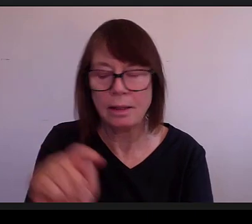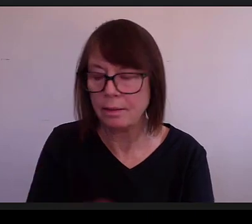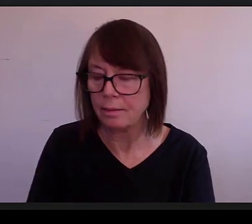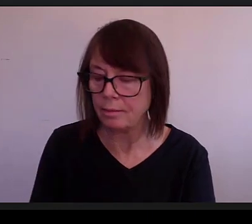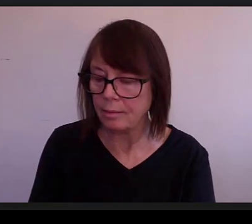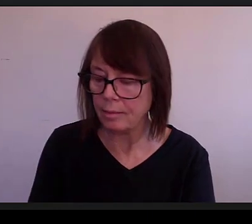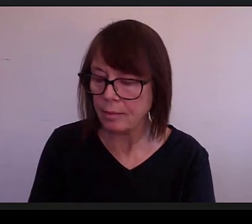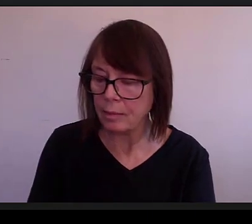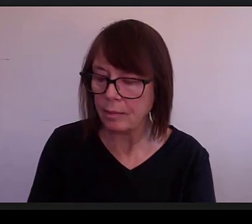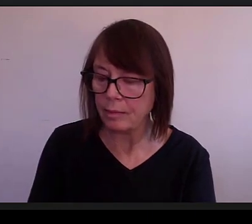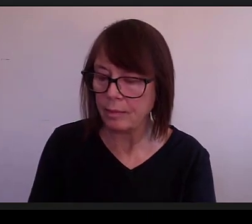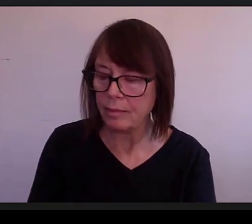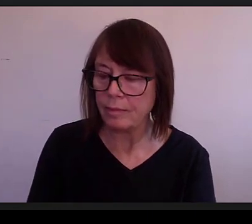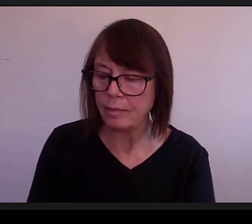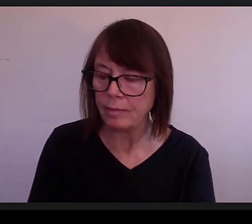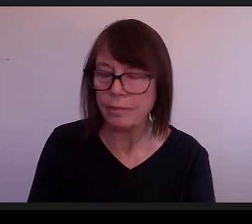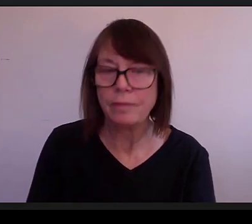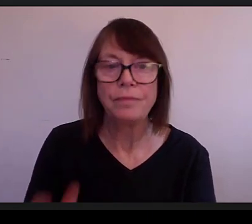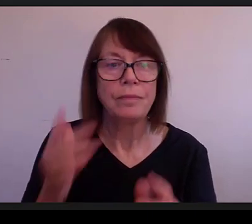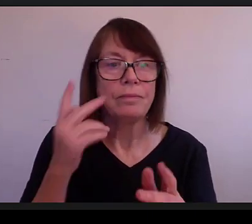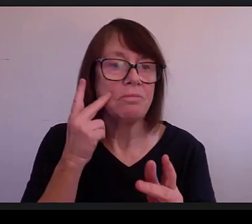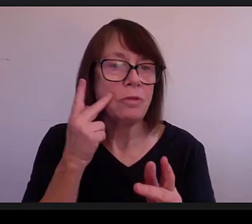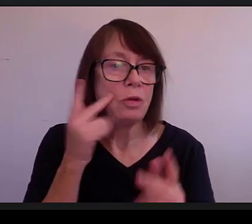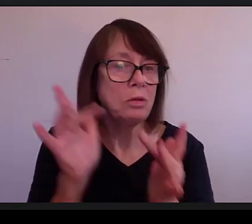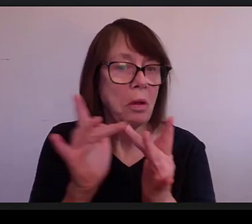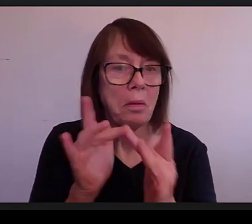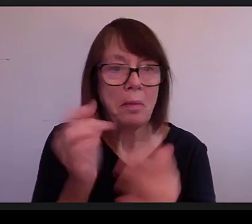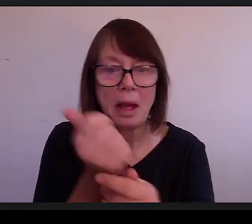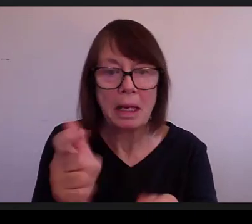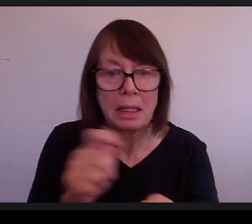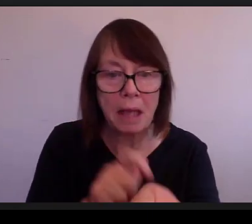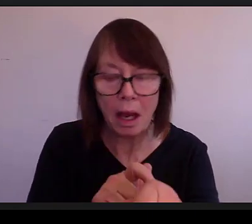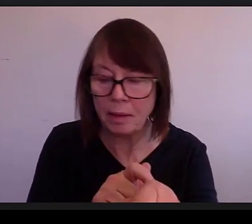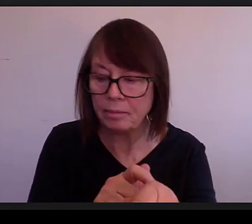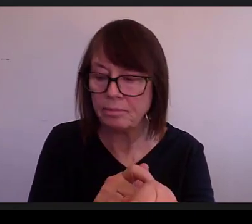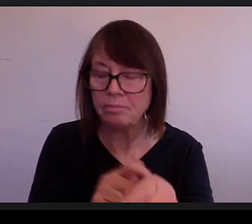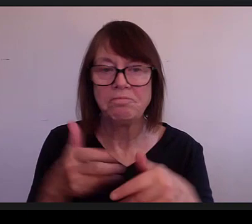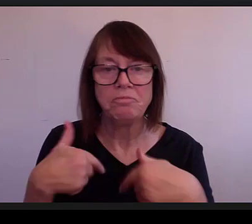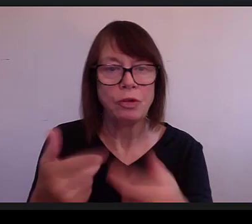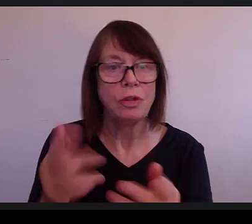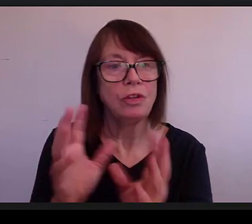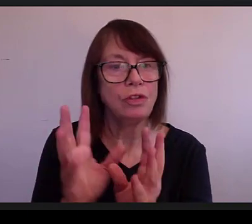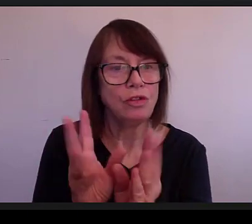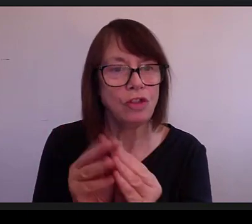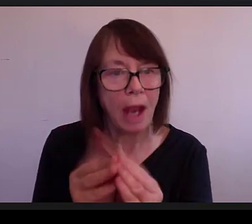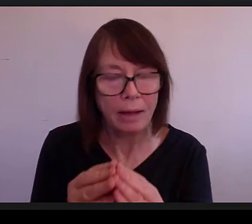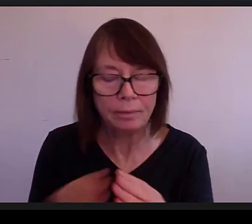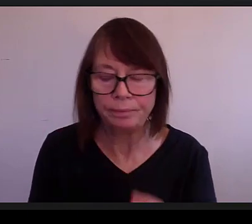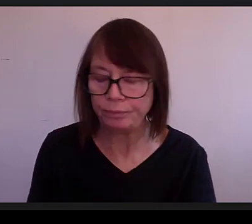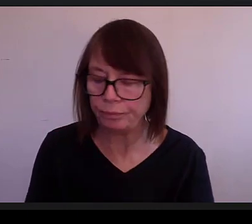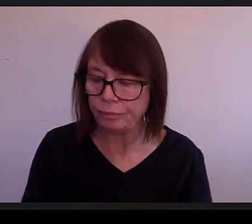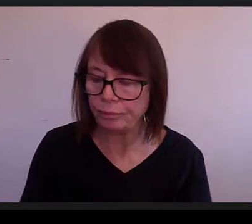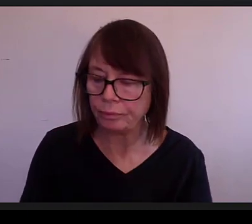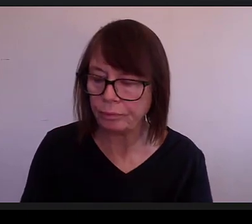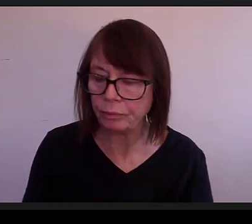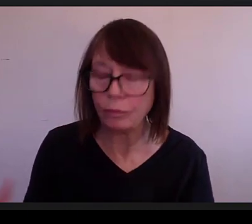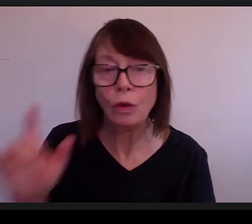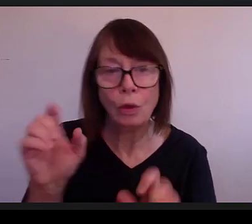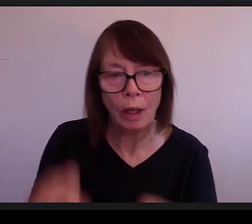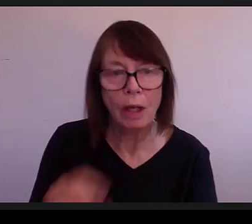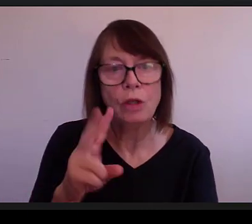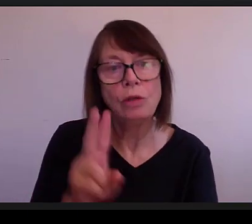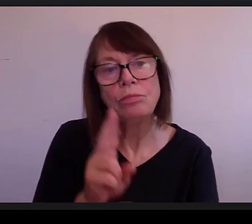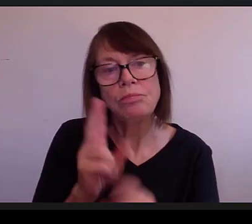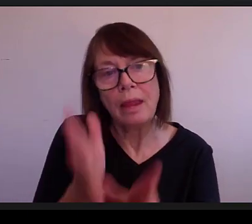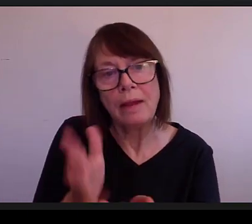session. If there is high demand for this service, you may be asked to leave a voicemail, and your call will be returned from a